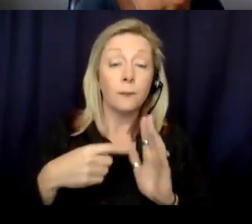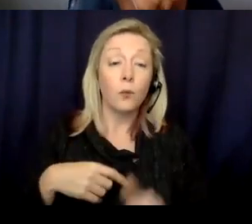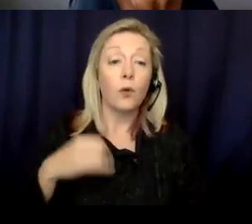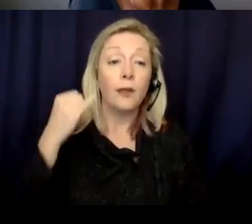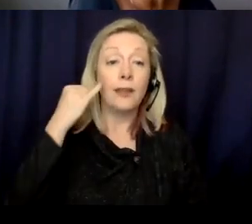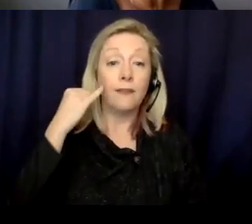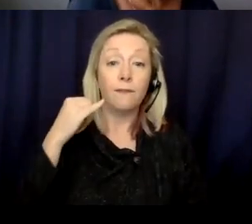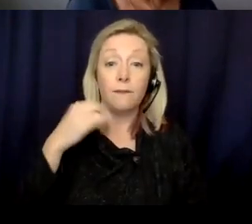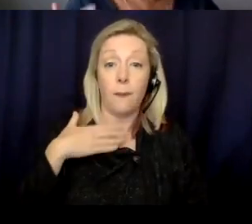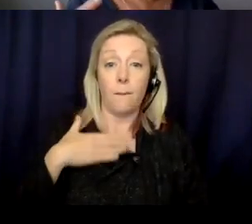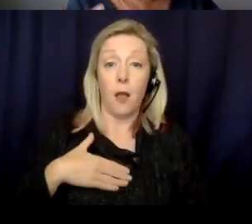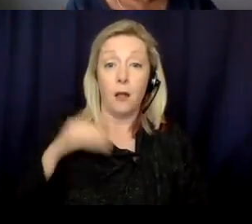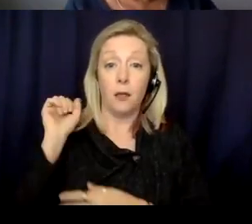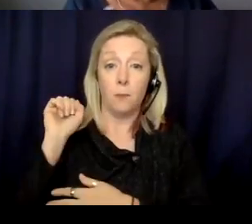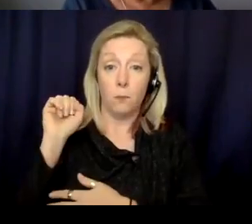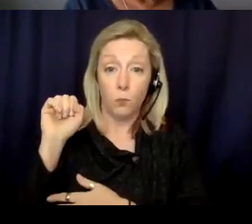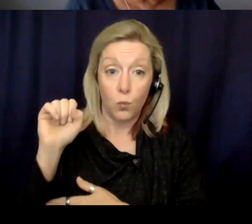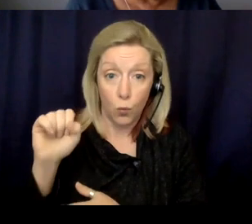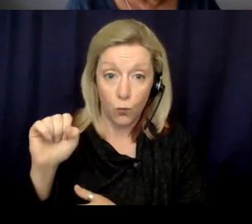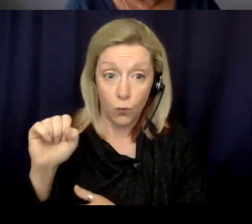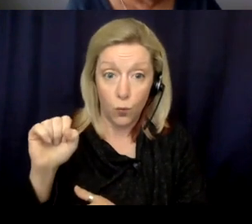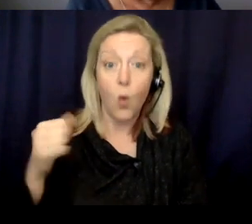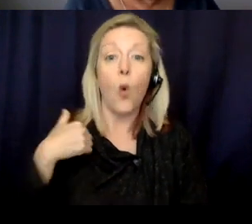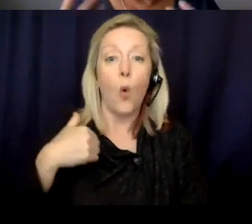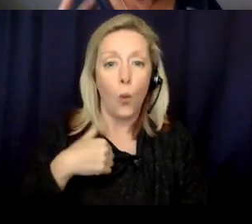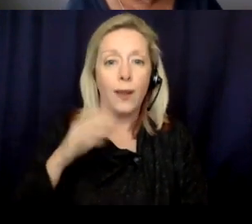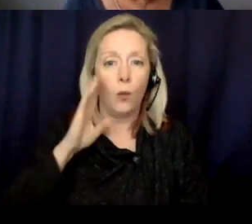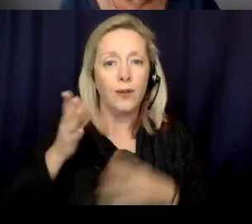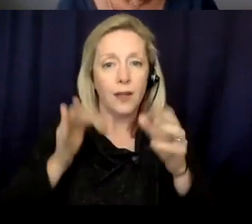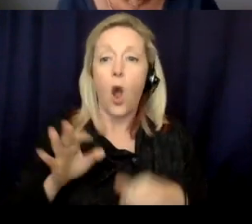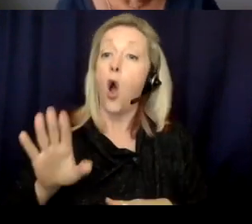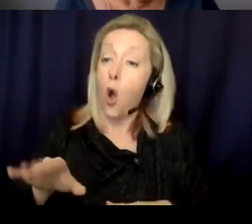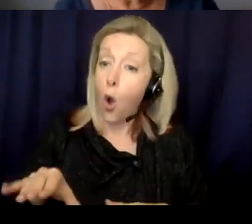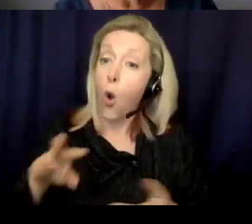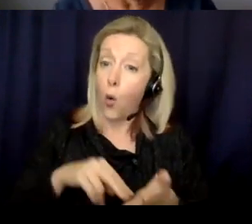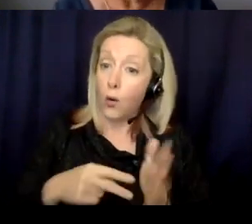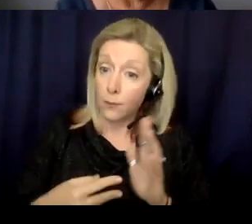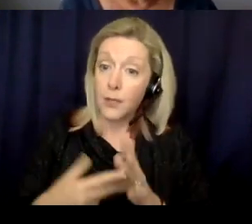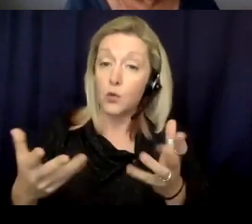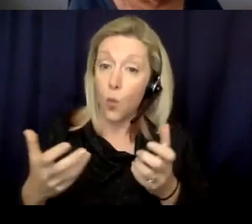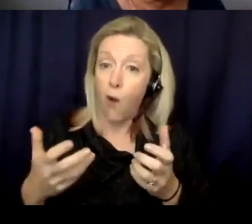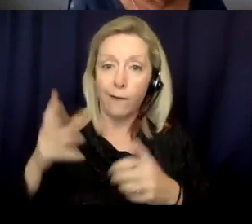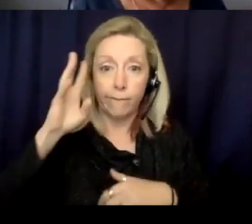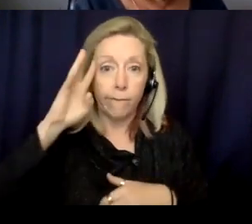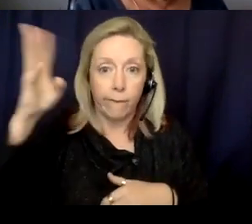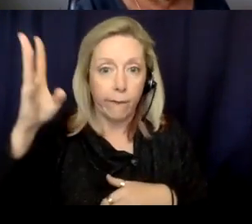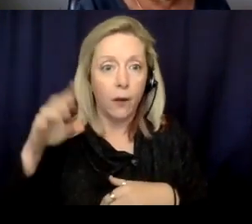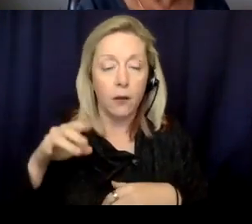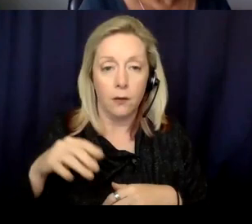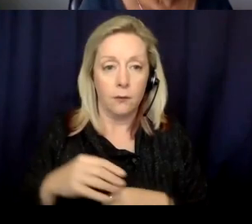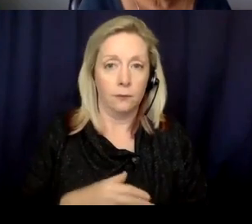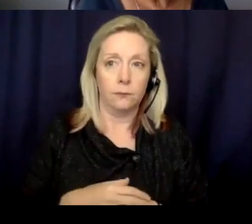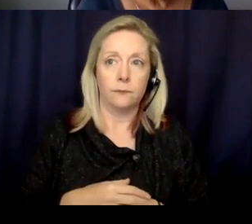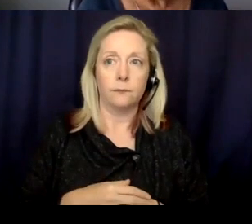they move their body forward, we're going to say, oh, I think you want this. And we're going to do on